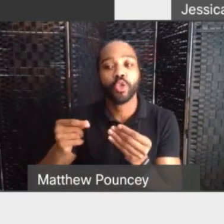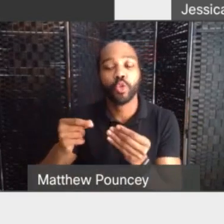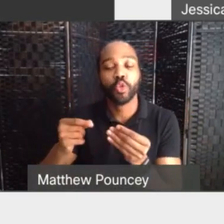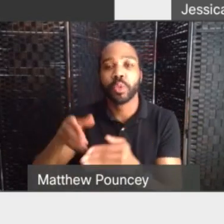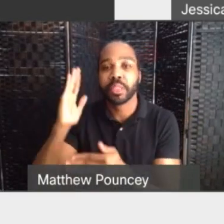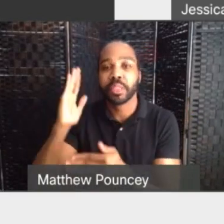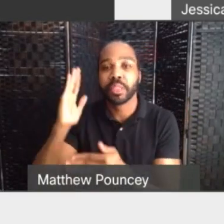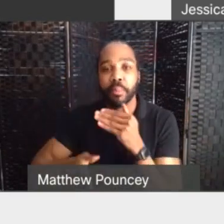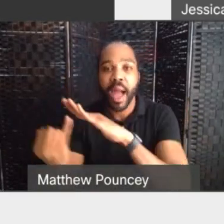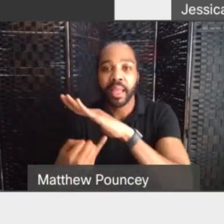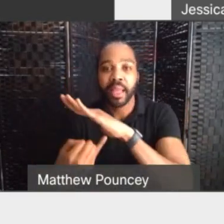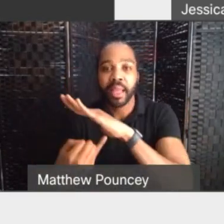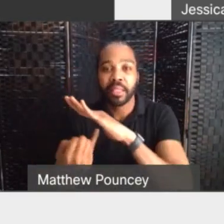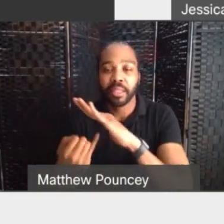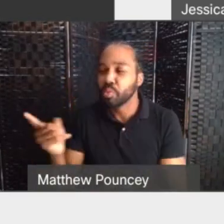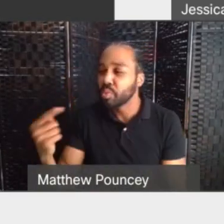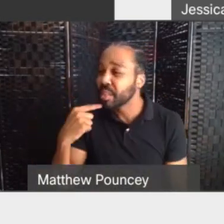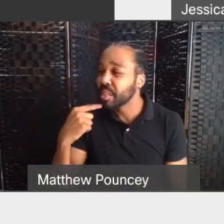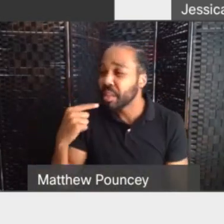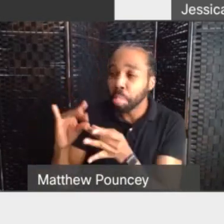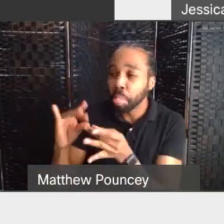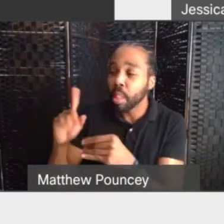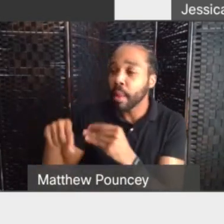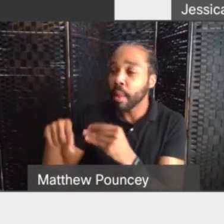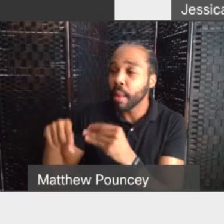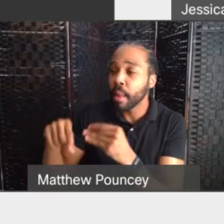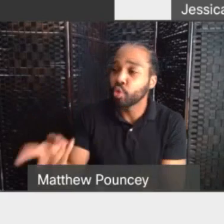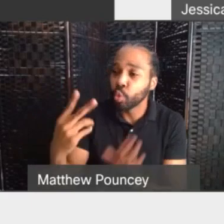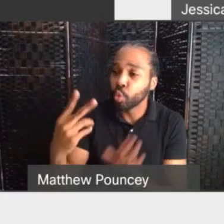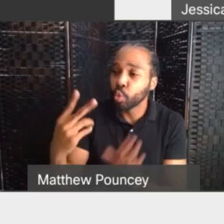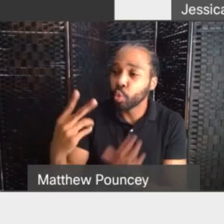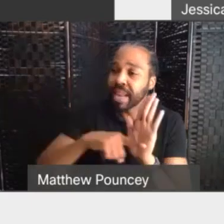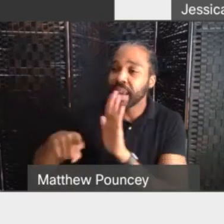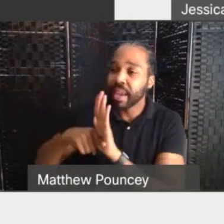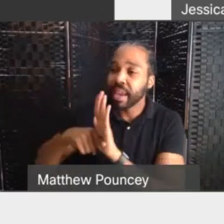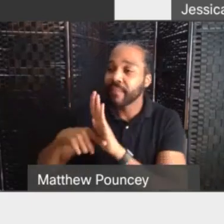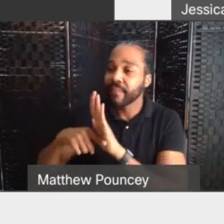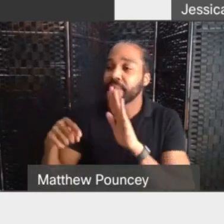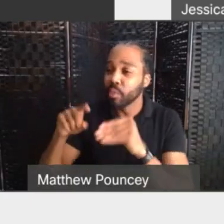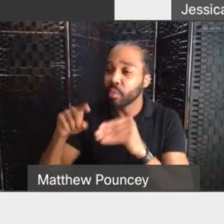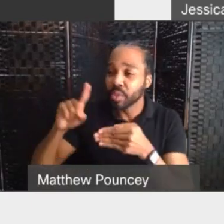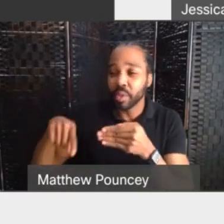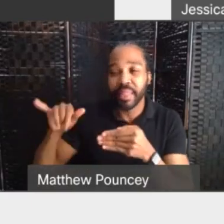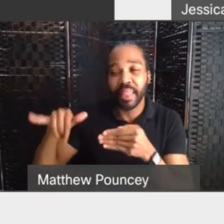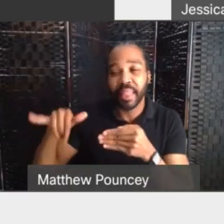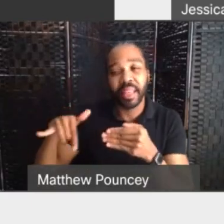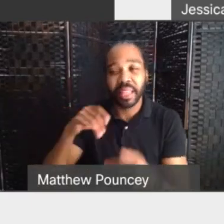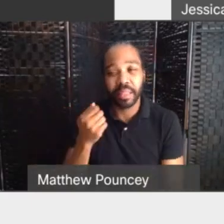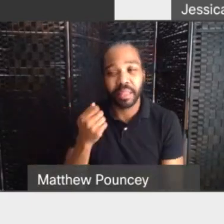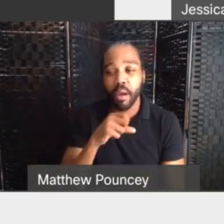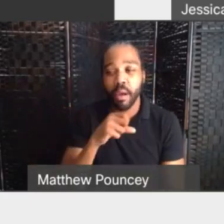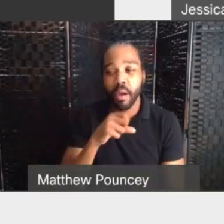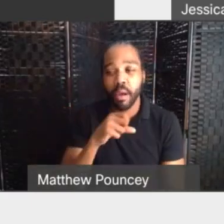2 negative tests is kind of dated guidance, if I'm not mistaken. I can defer